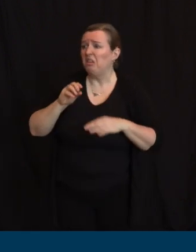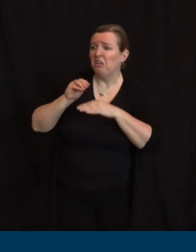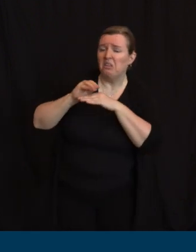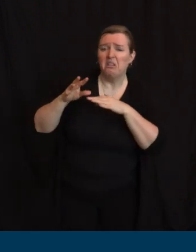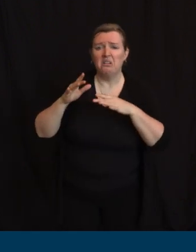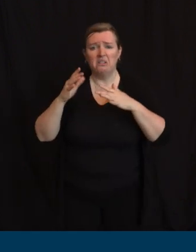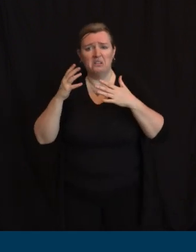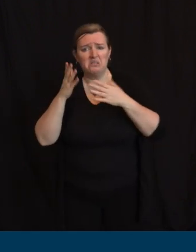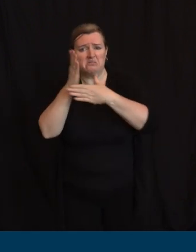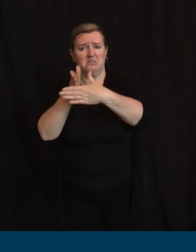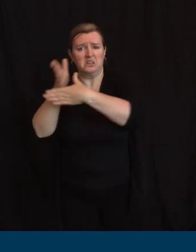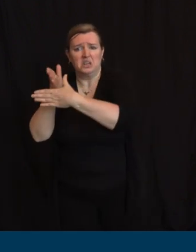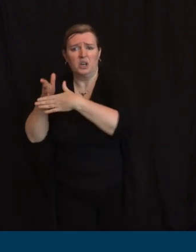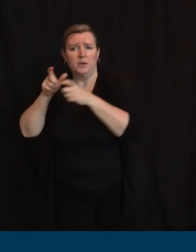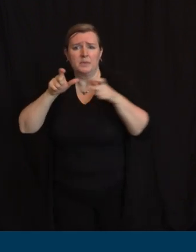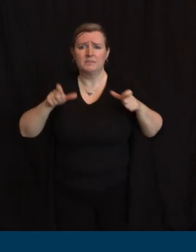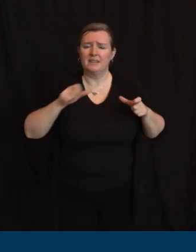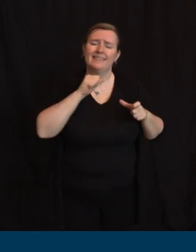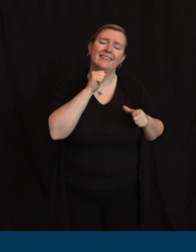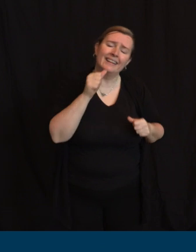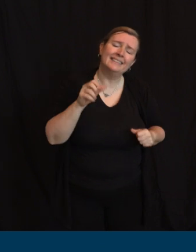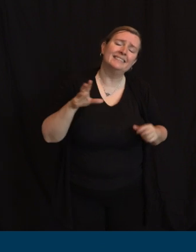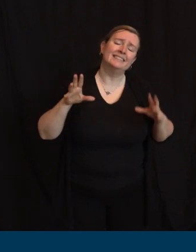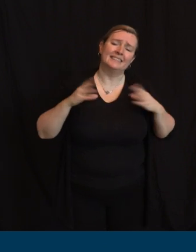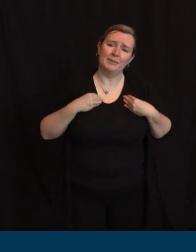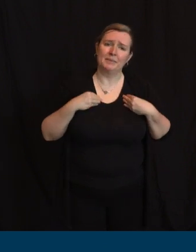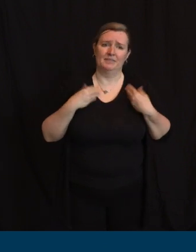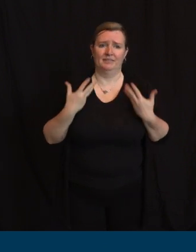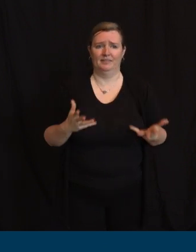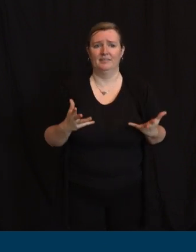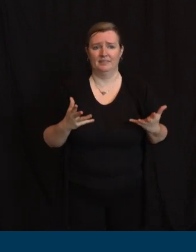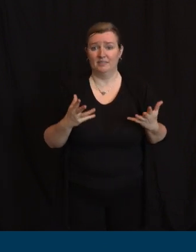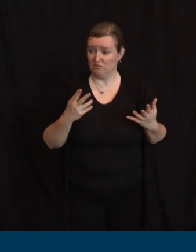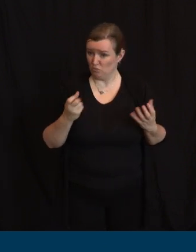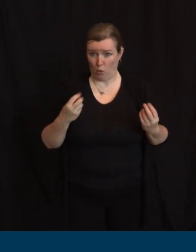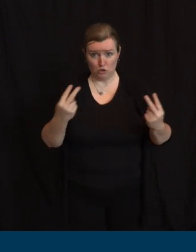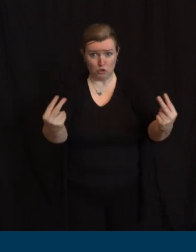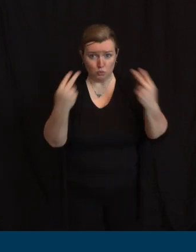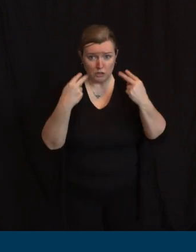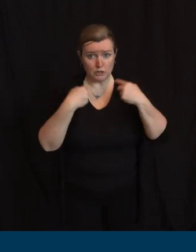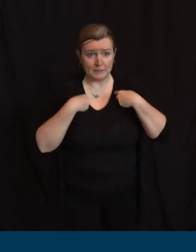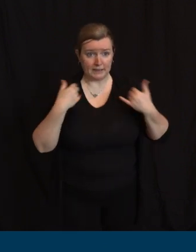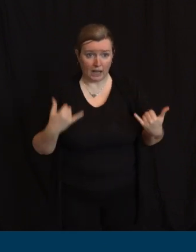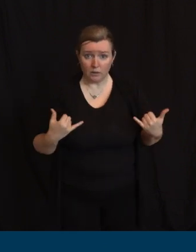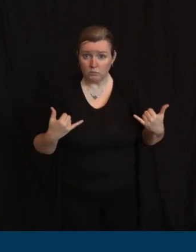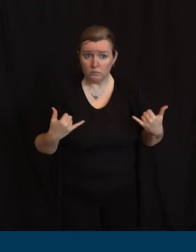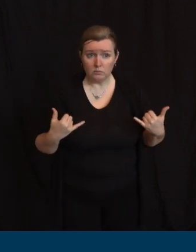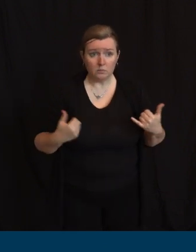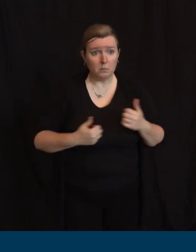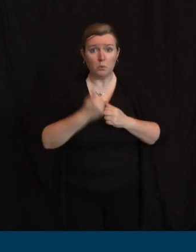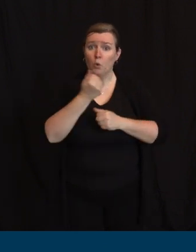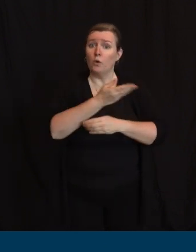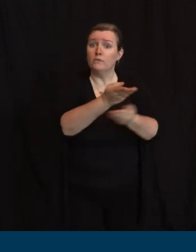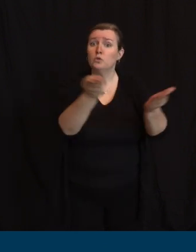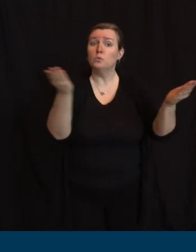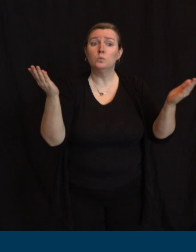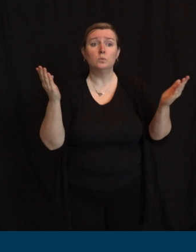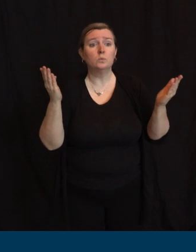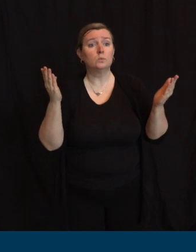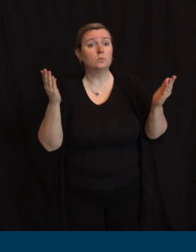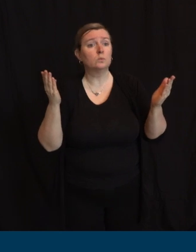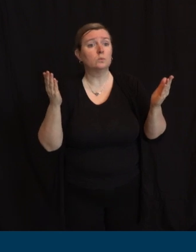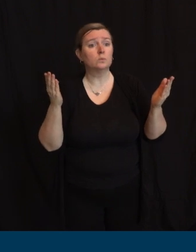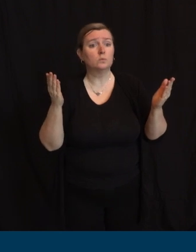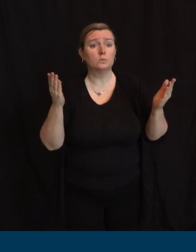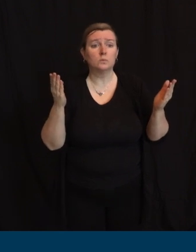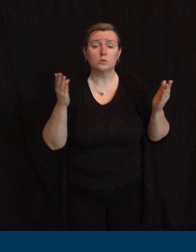everybody watching, everybody out there, the overwhelming amount of you all and all of us are doing the right thing and rowing the boat together and